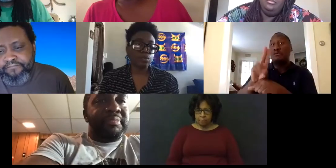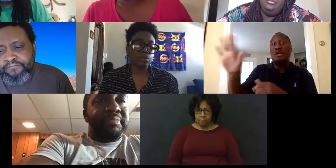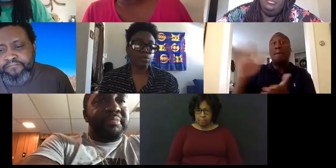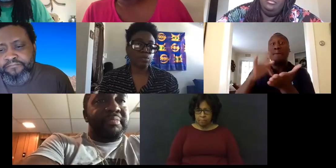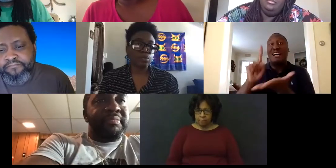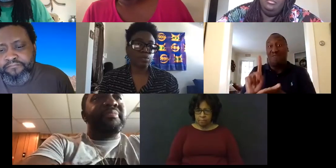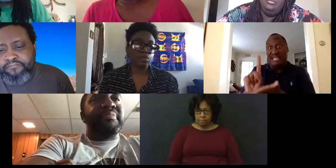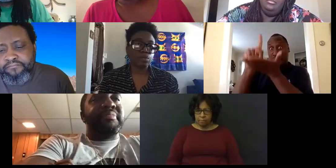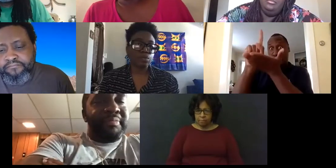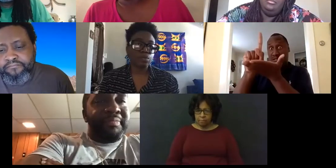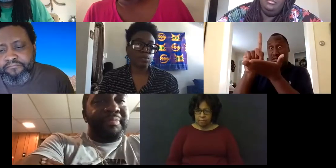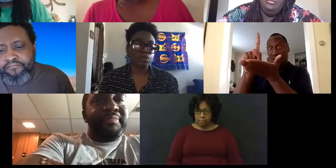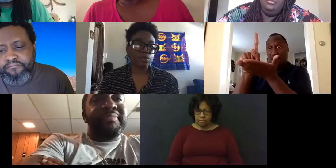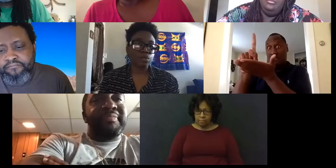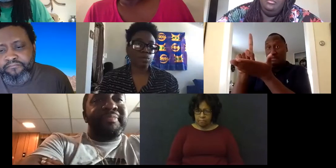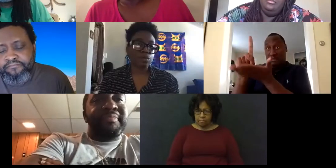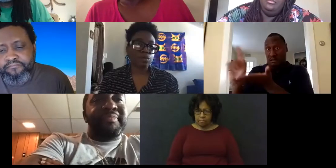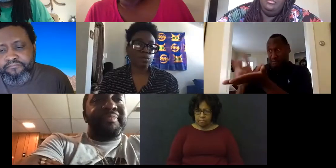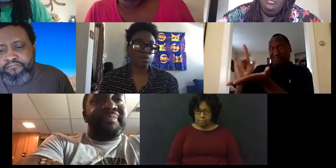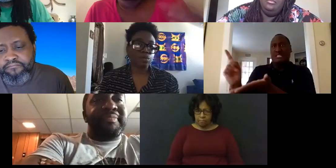don't. And,